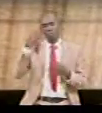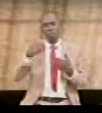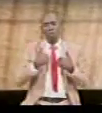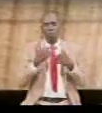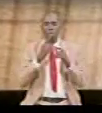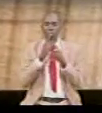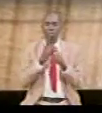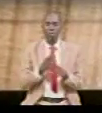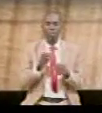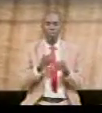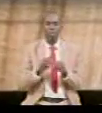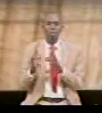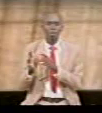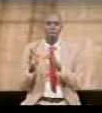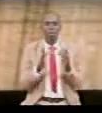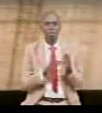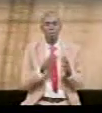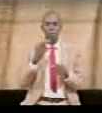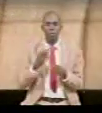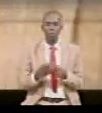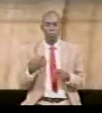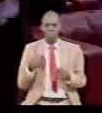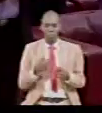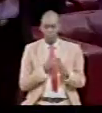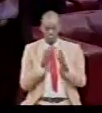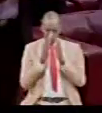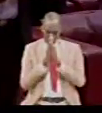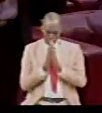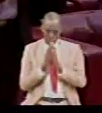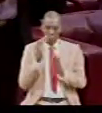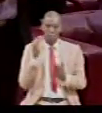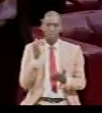answered. In Jesus' name we pray.